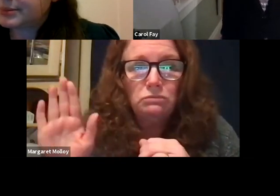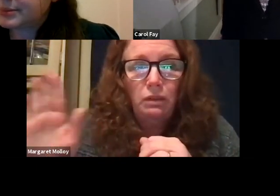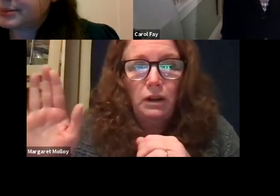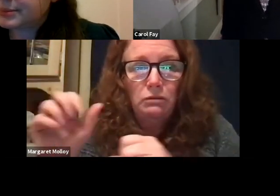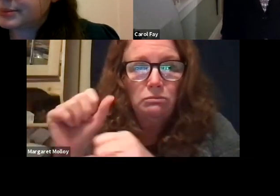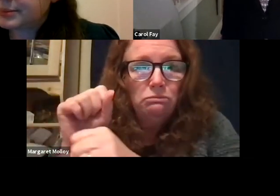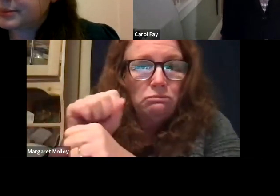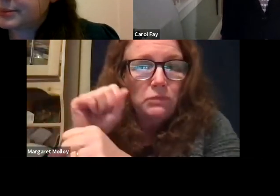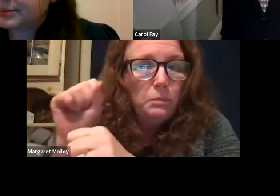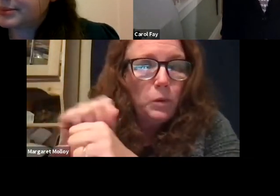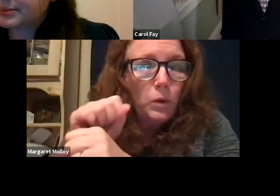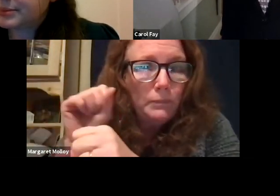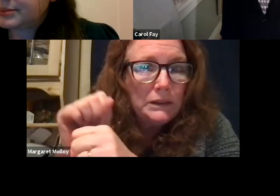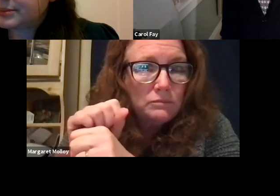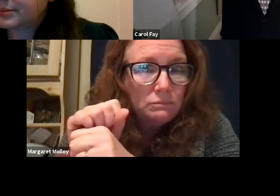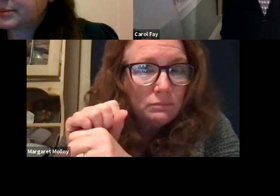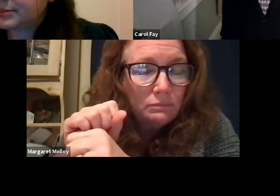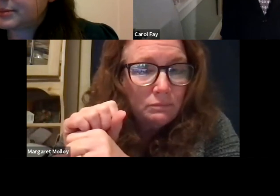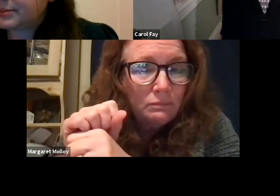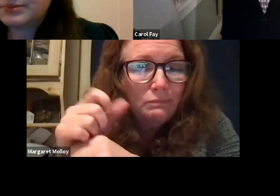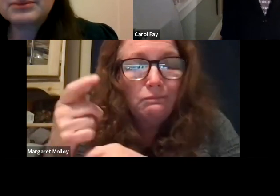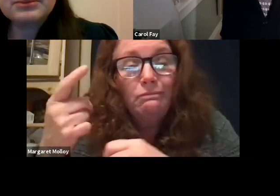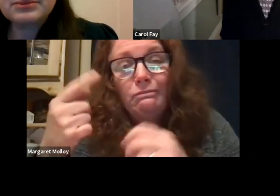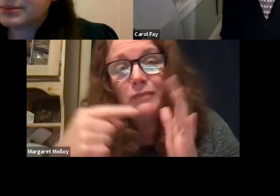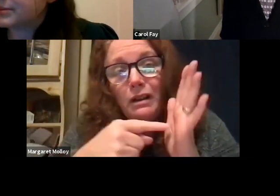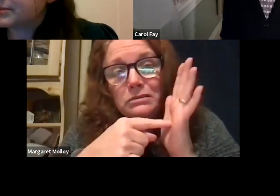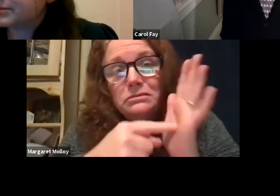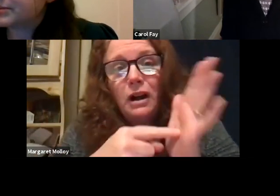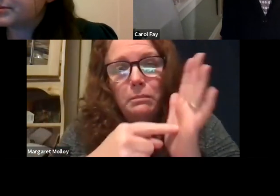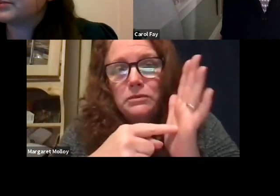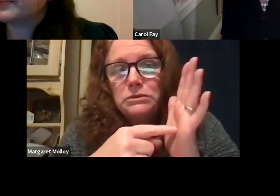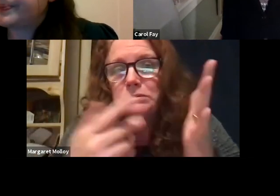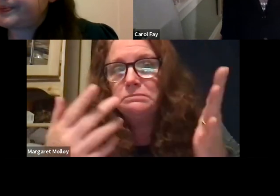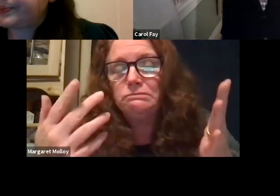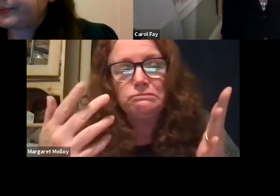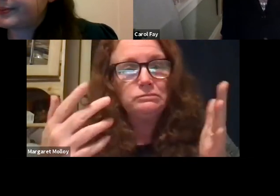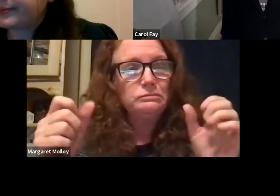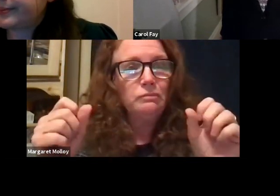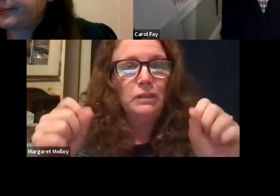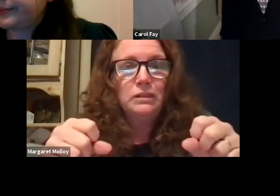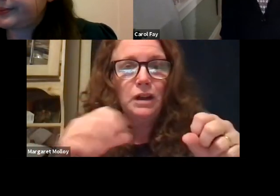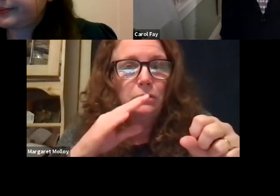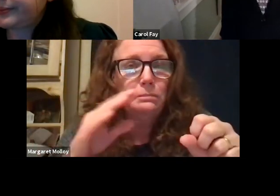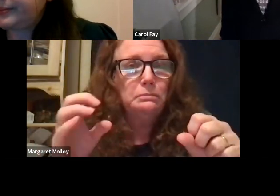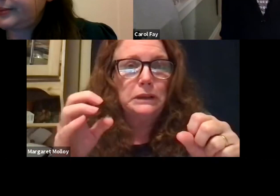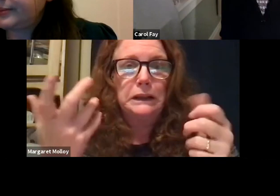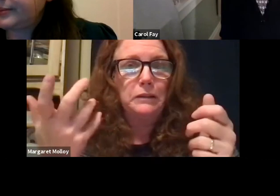and some are having issues with their jobs, with their employment settings. For example,